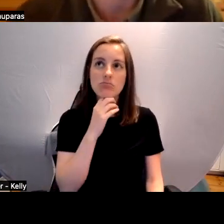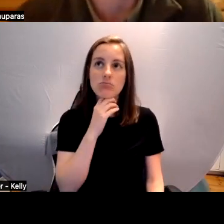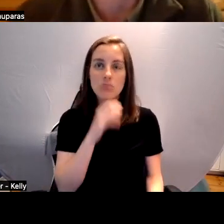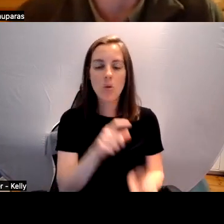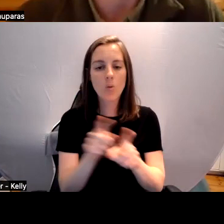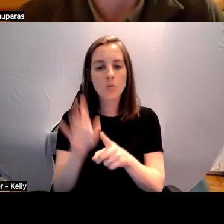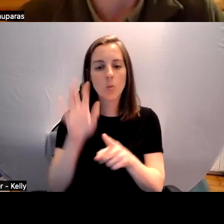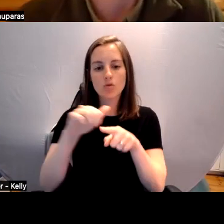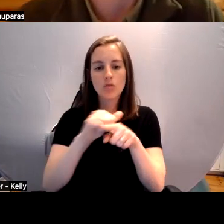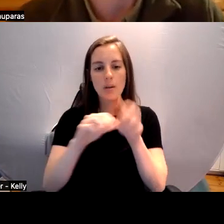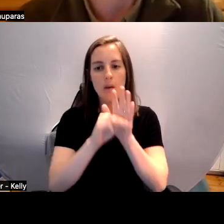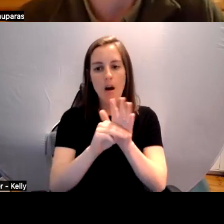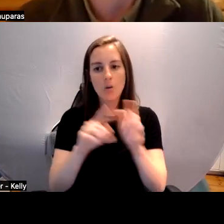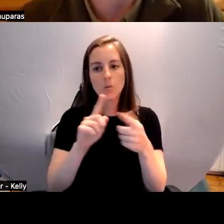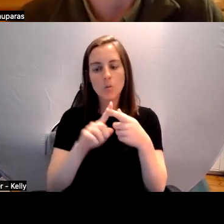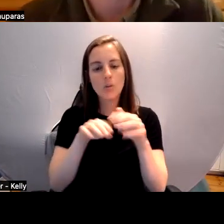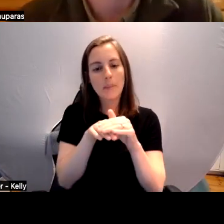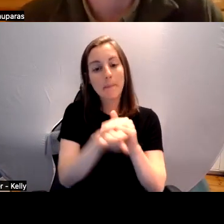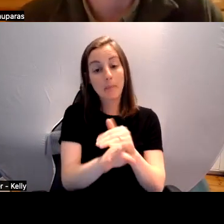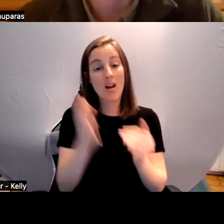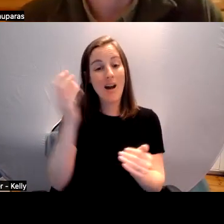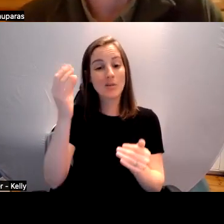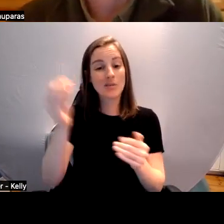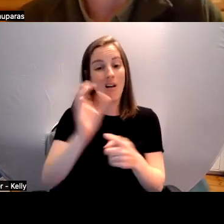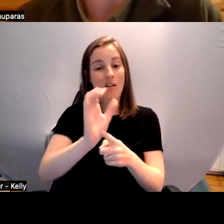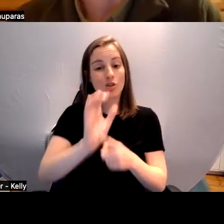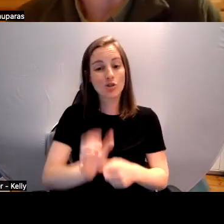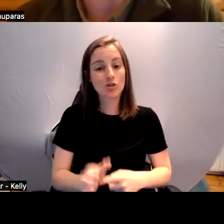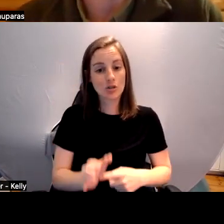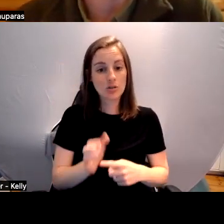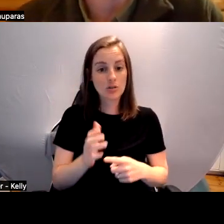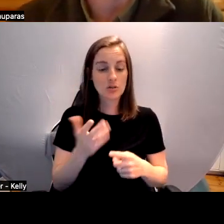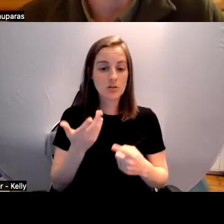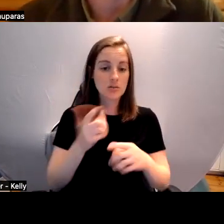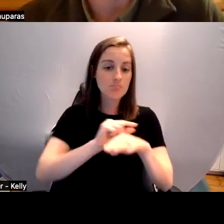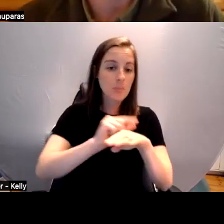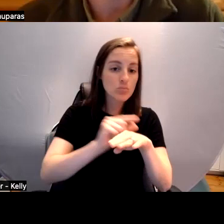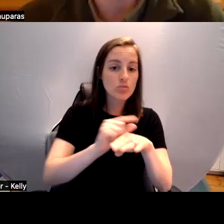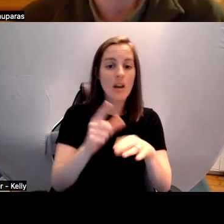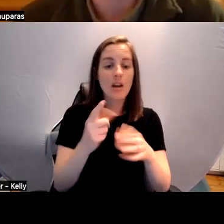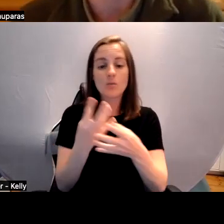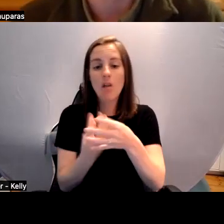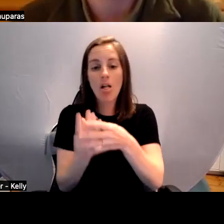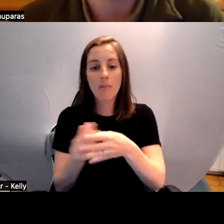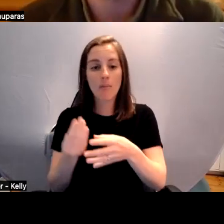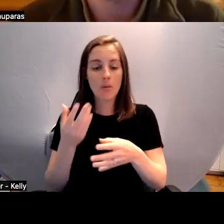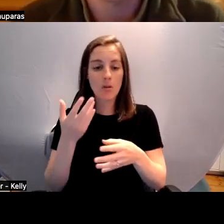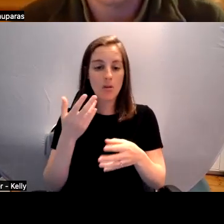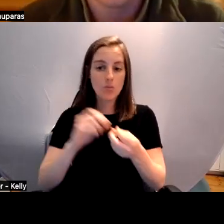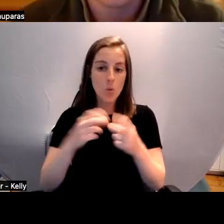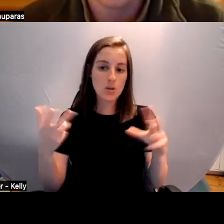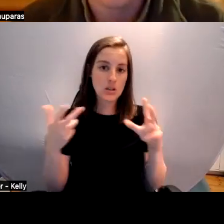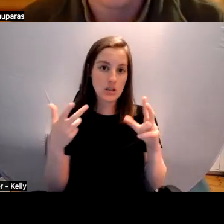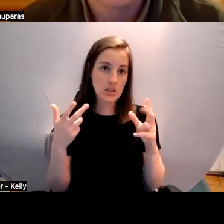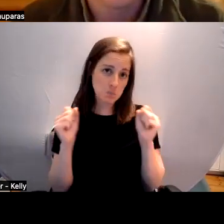to input maybe the outside conditions as whether it's a membrane or soluble protein as an input label. I guess that could be